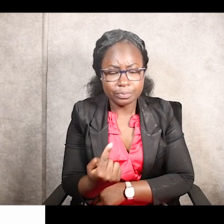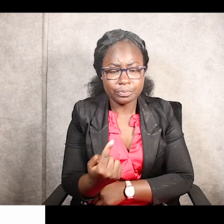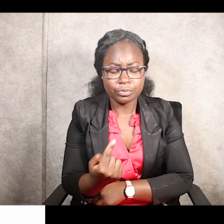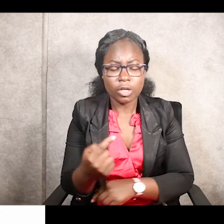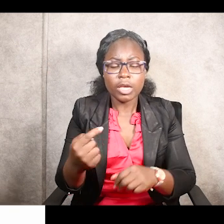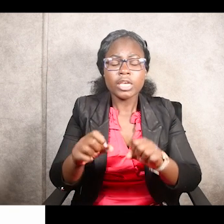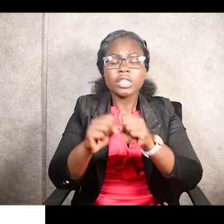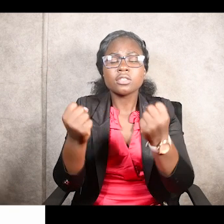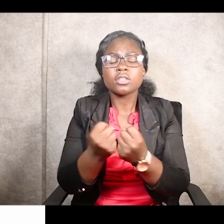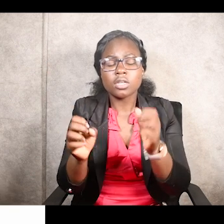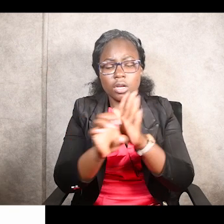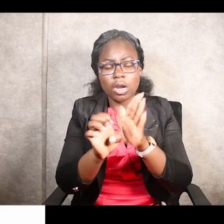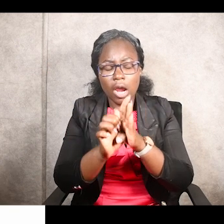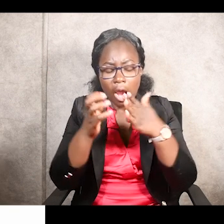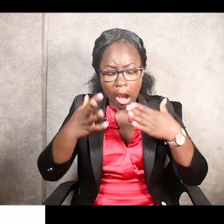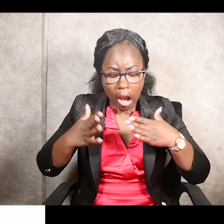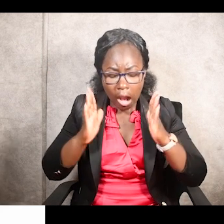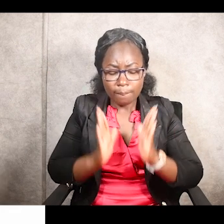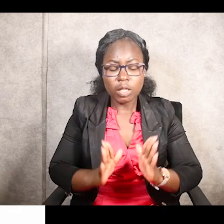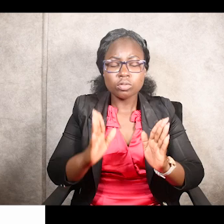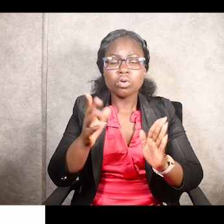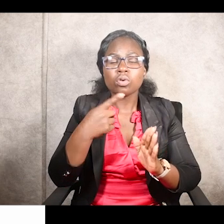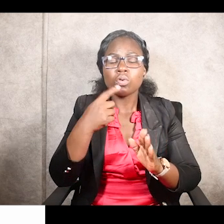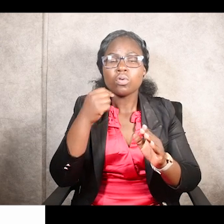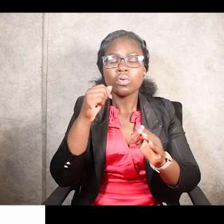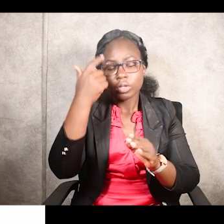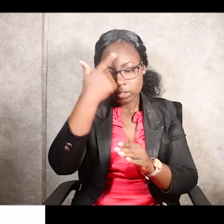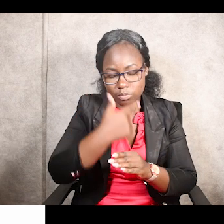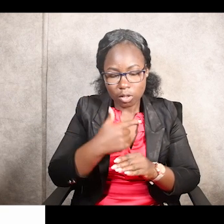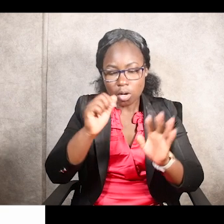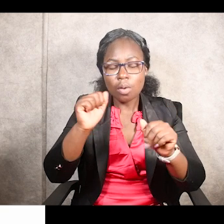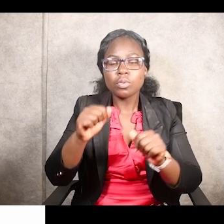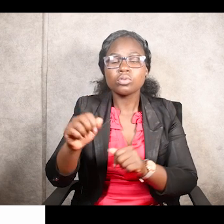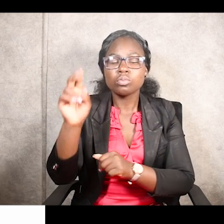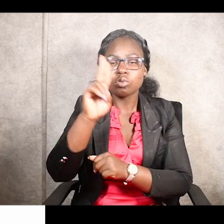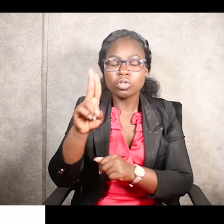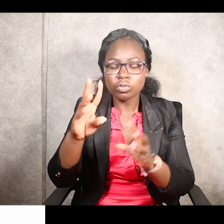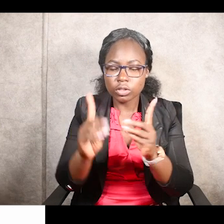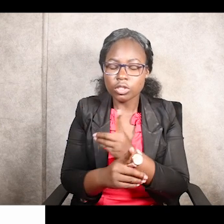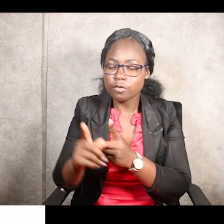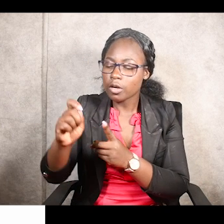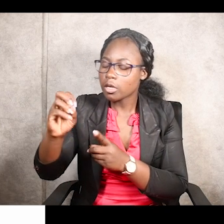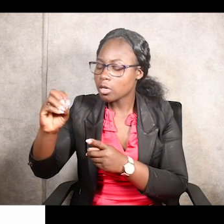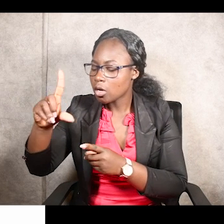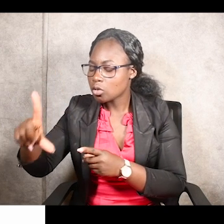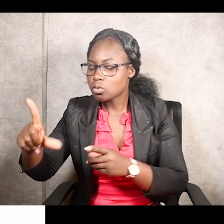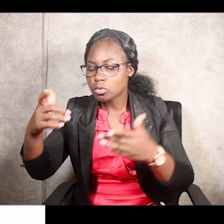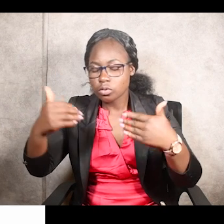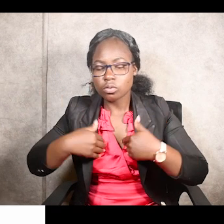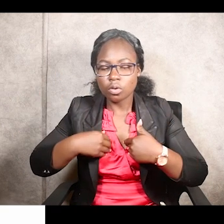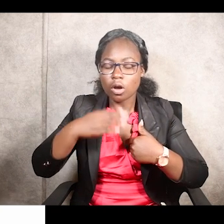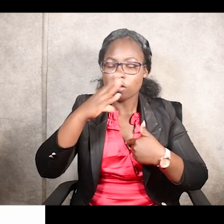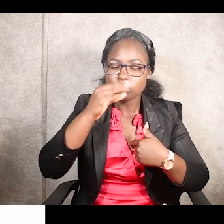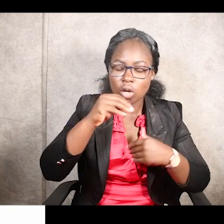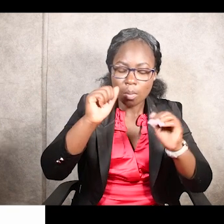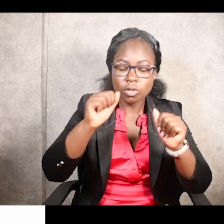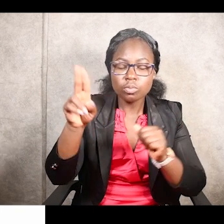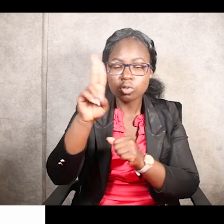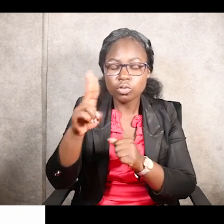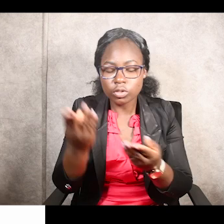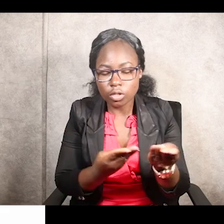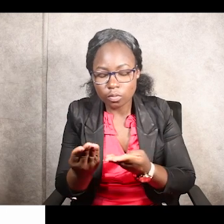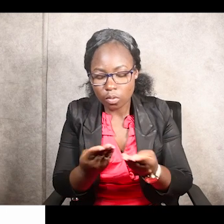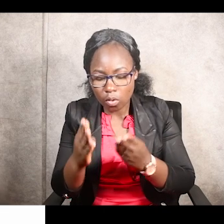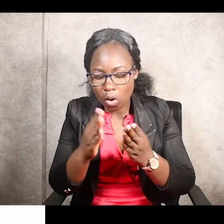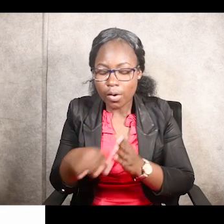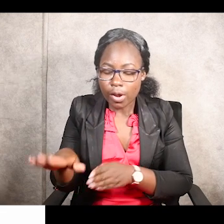society. For example, someone who is not able to see, he can be able to use this kind of tools to get speech. And they can be used in business environments where people